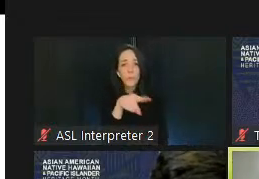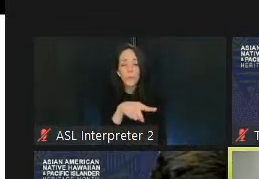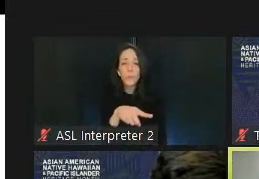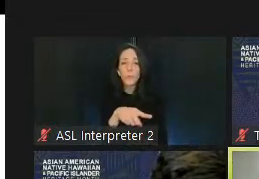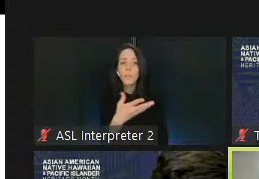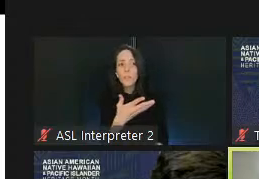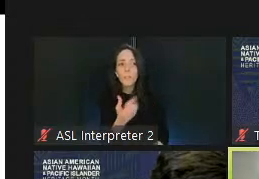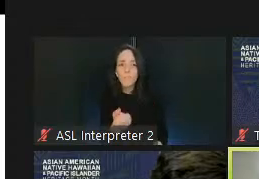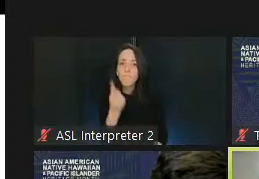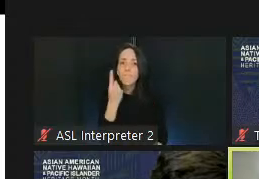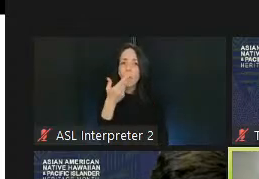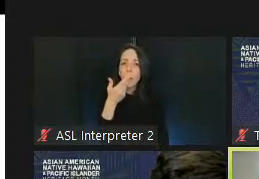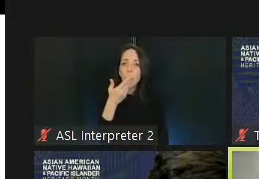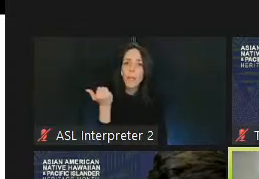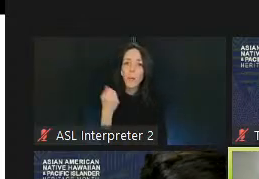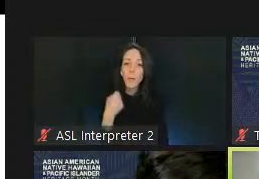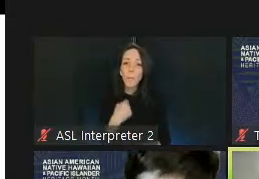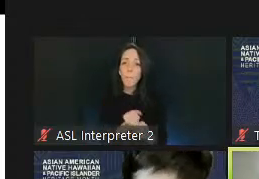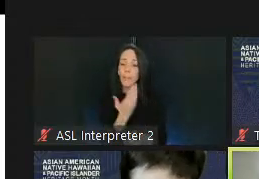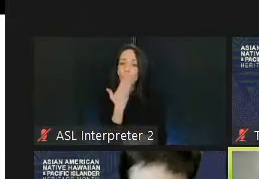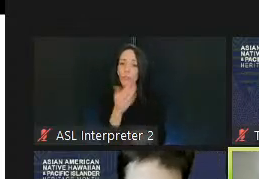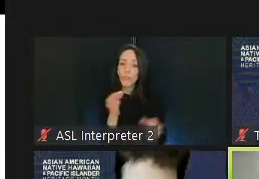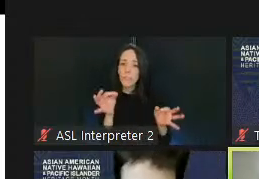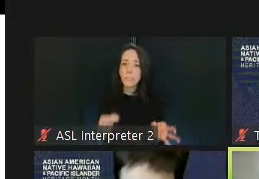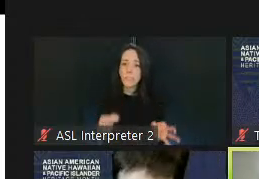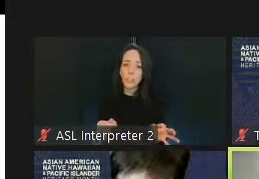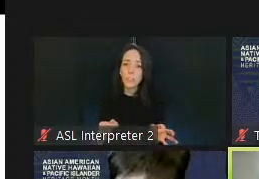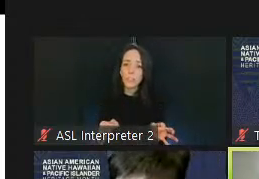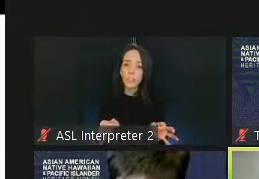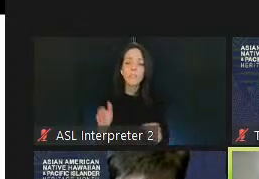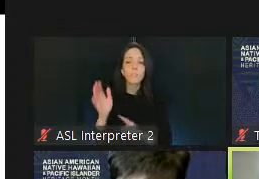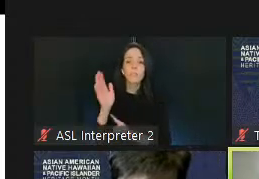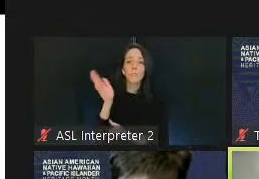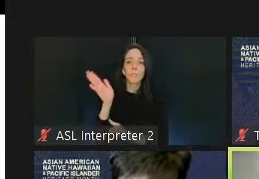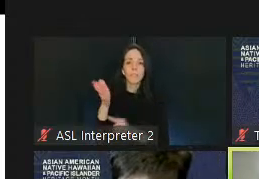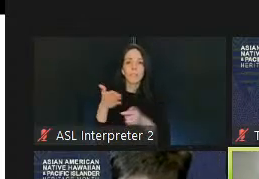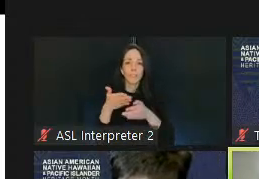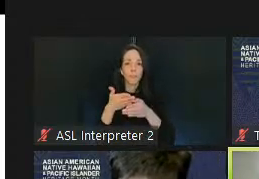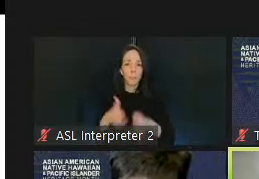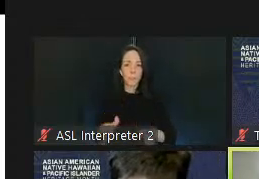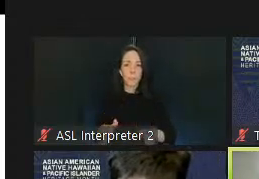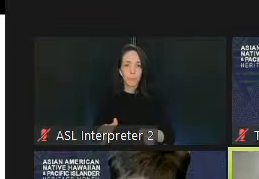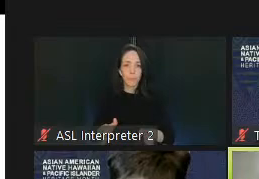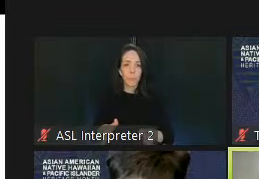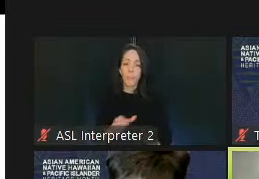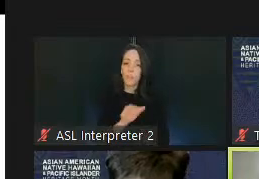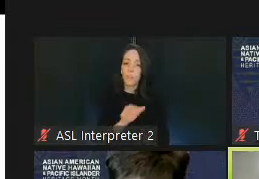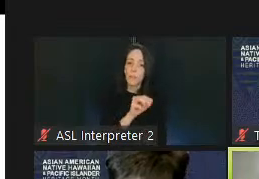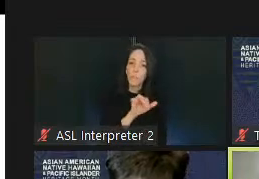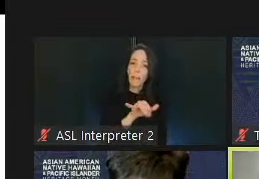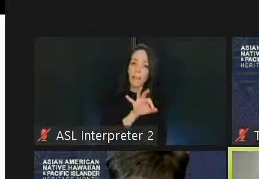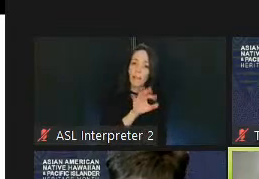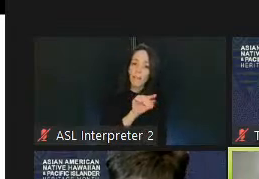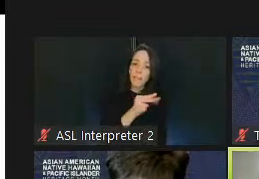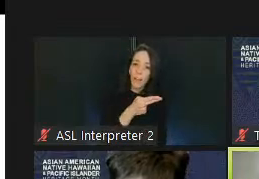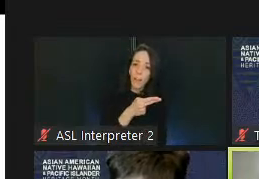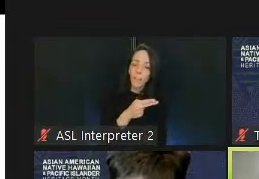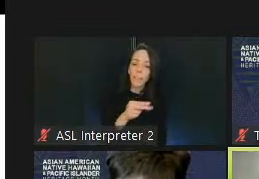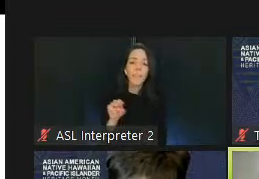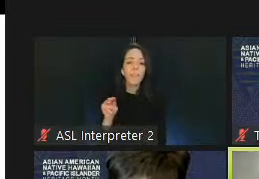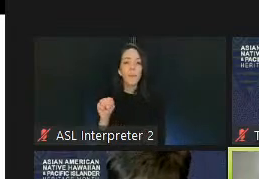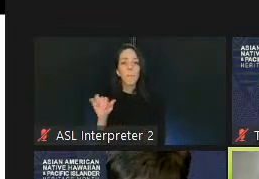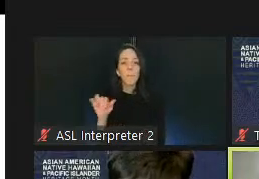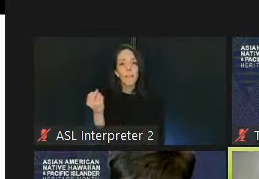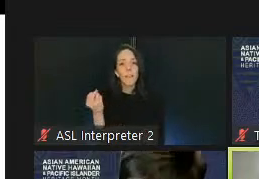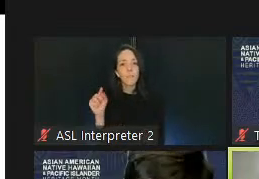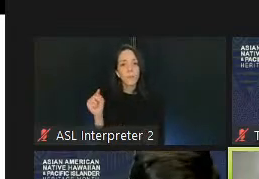decisions. And so we have broken this presentation into May 9th and May